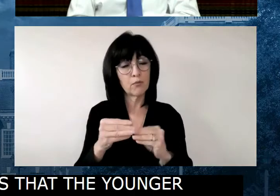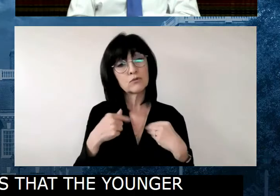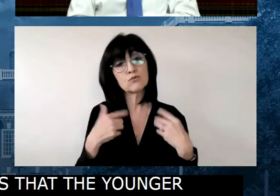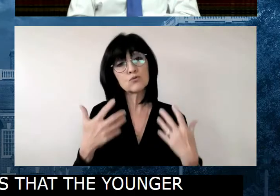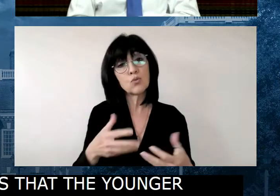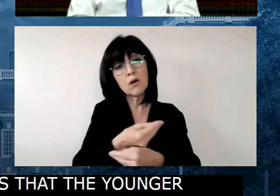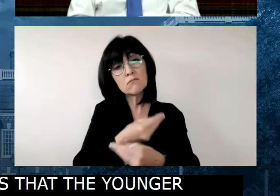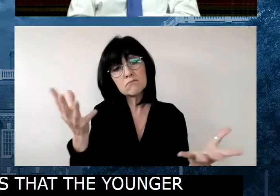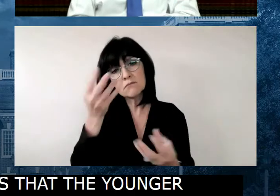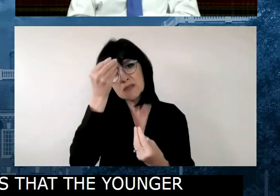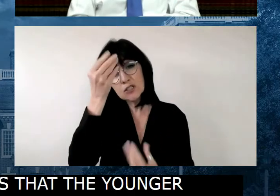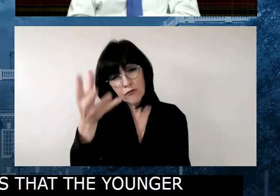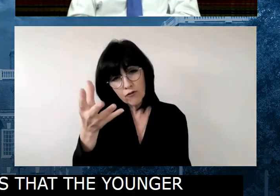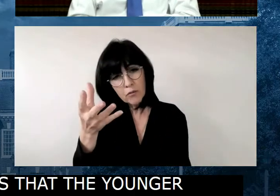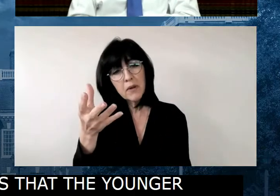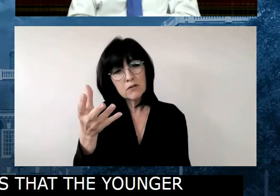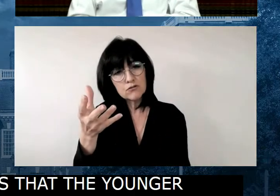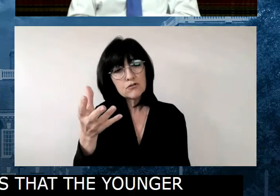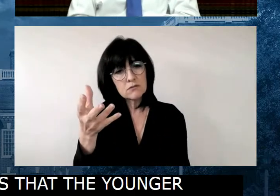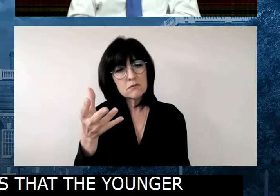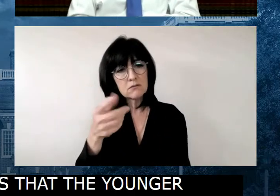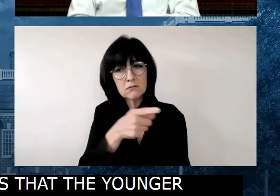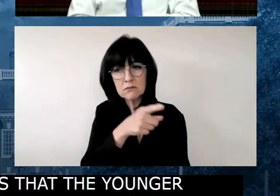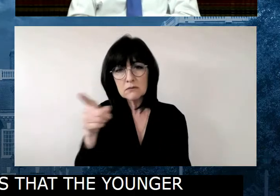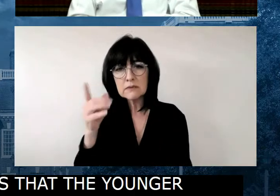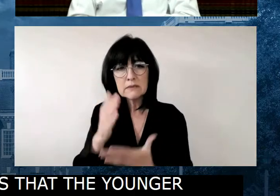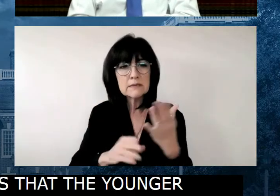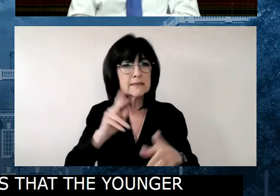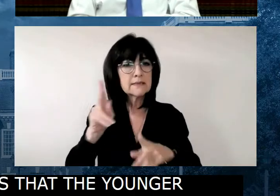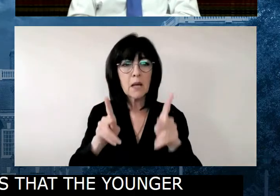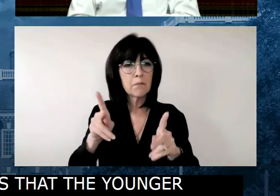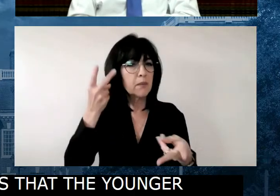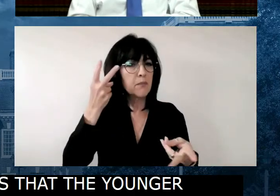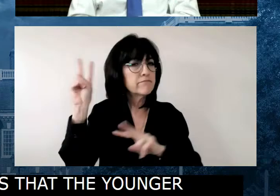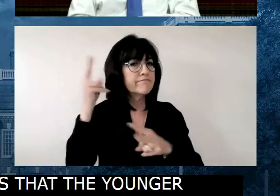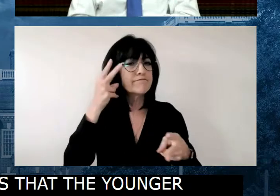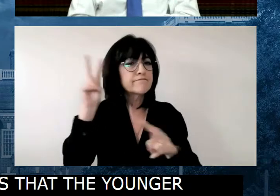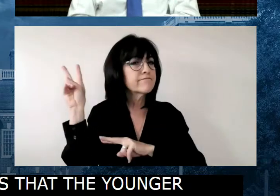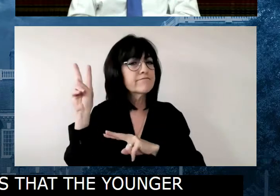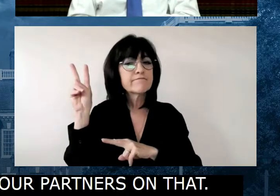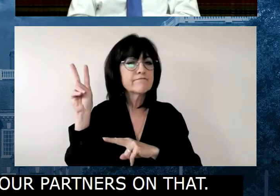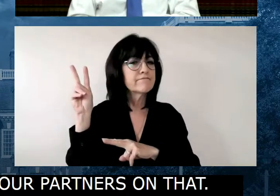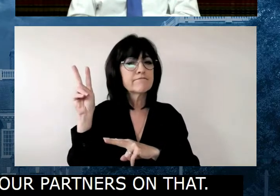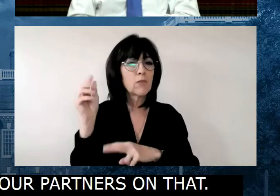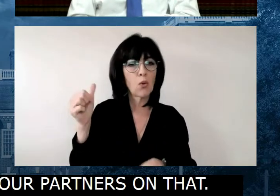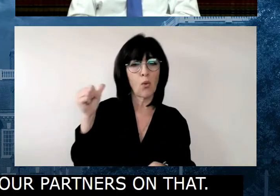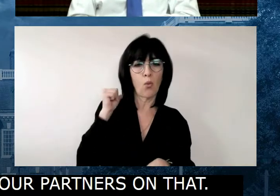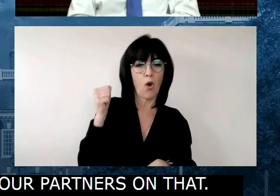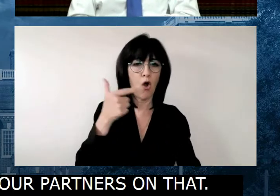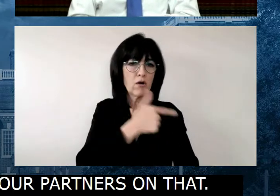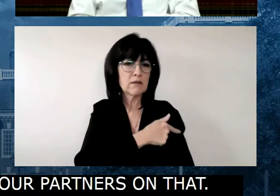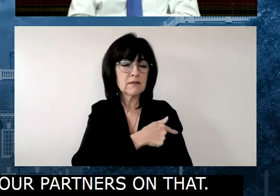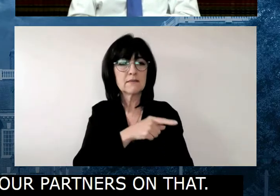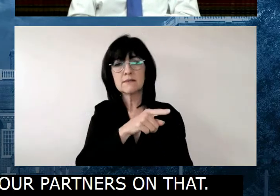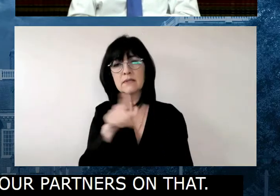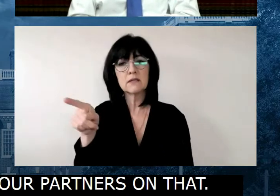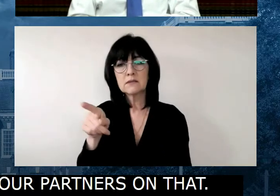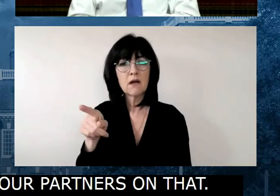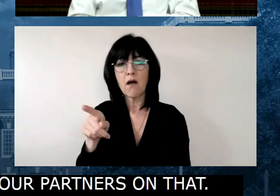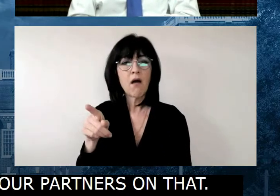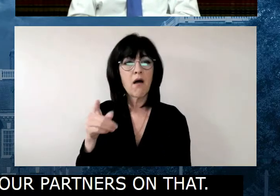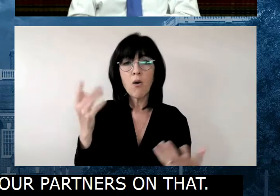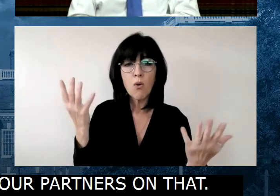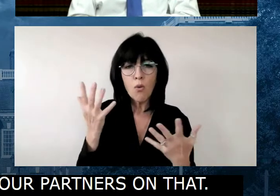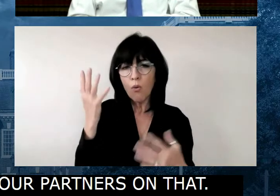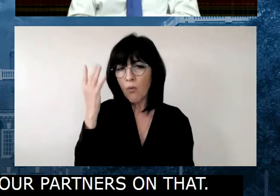make informed decisions about getting vaccines, getting vaccinated if they have hesitancy based on myths that